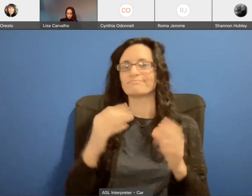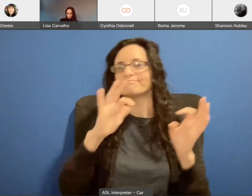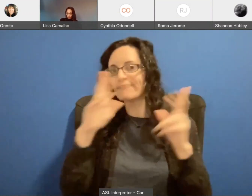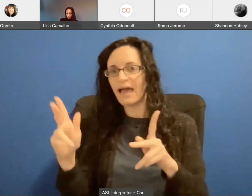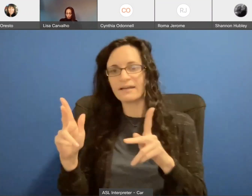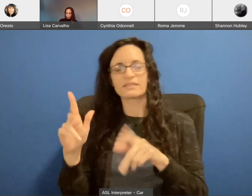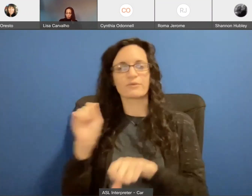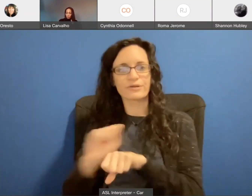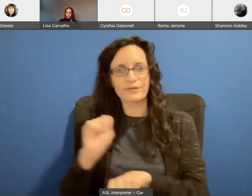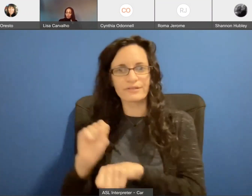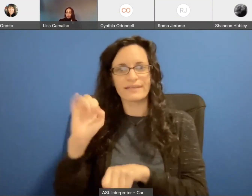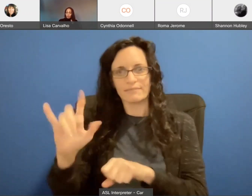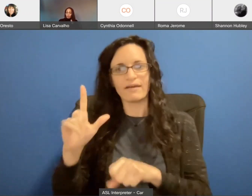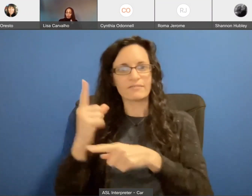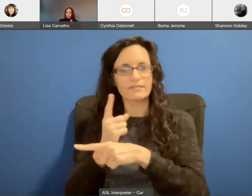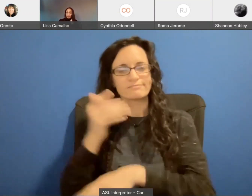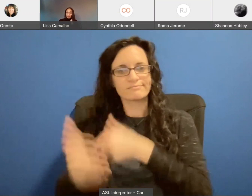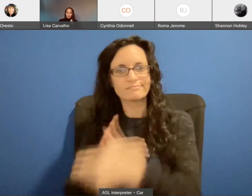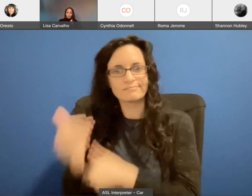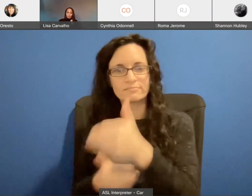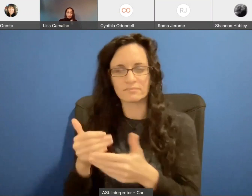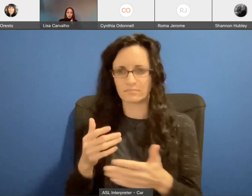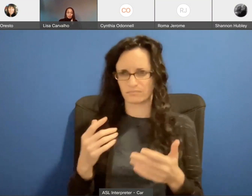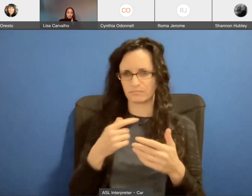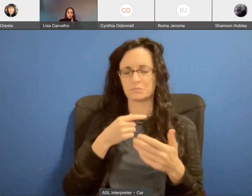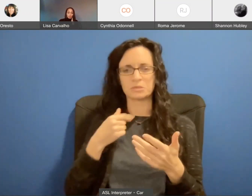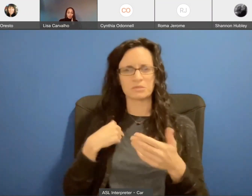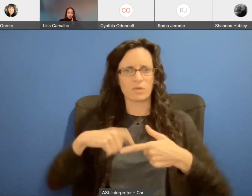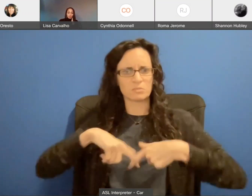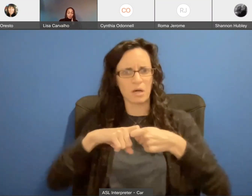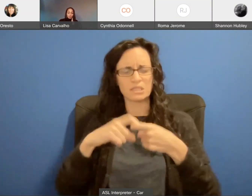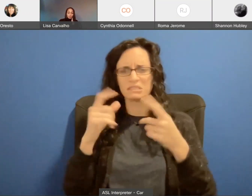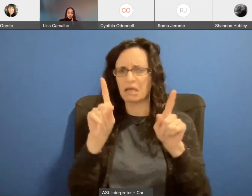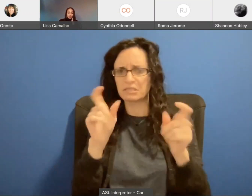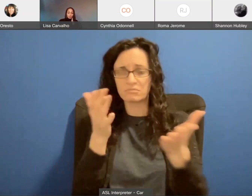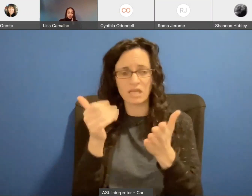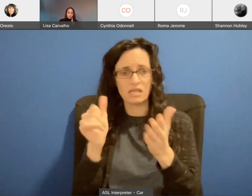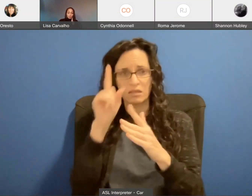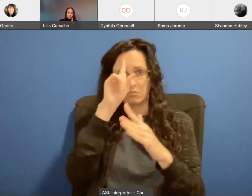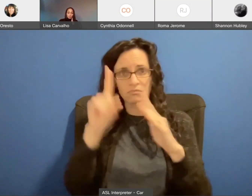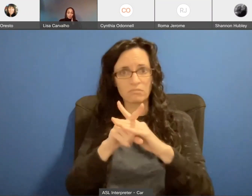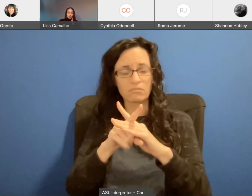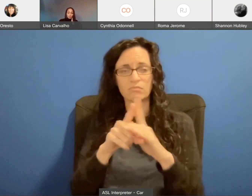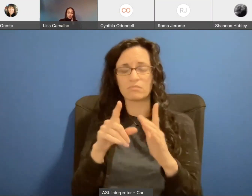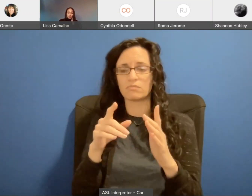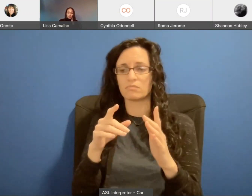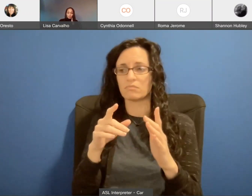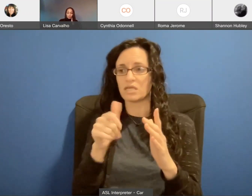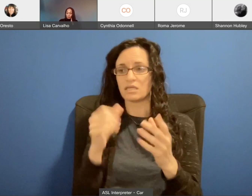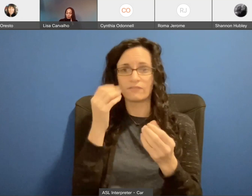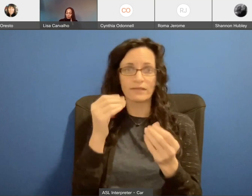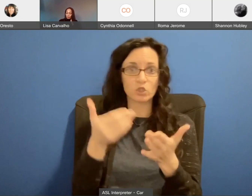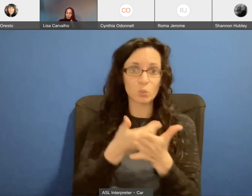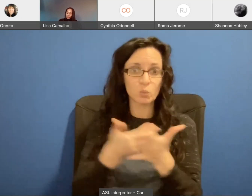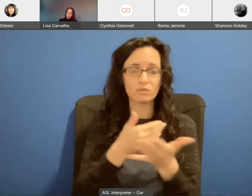pretty quickly. Has anything popped up today for you that was new for you? Was